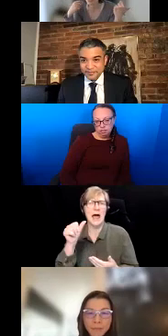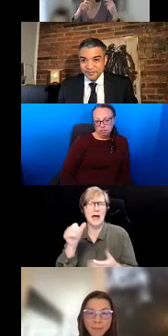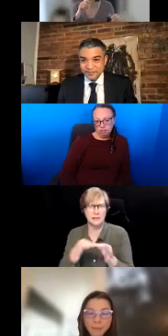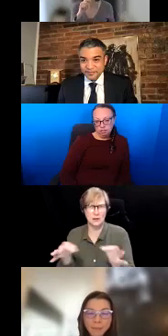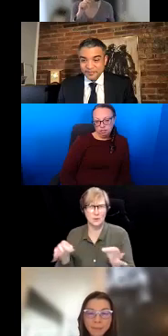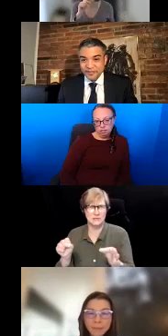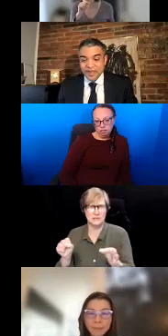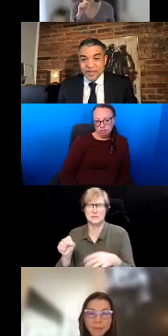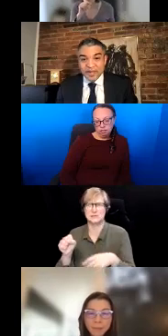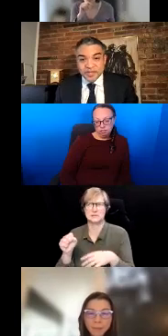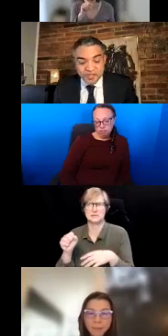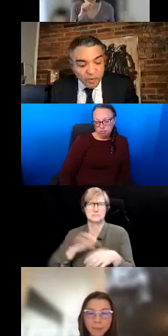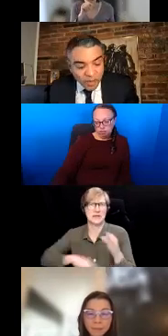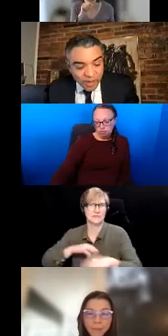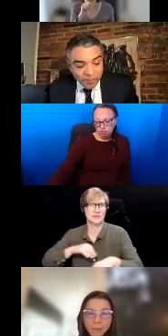stimulation?